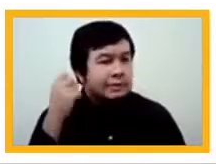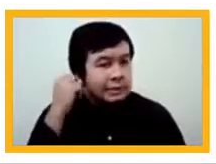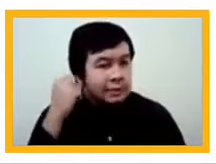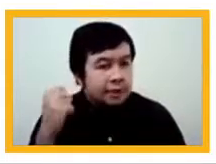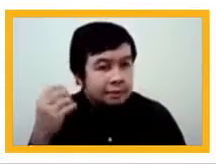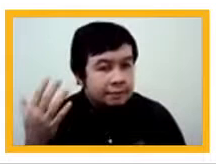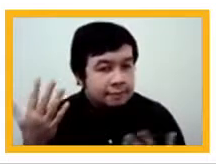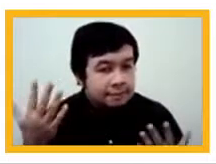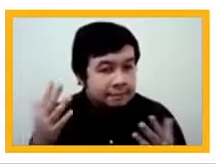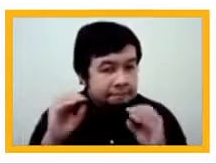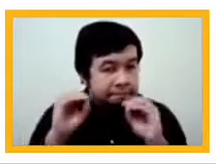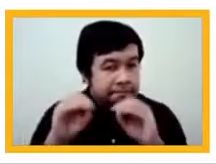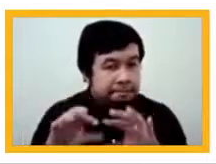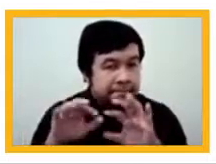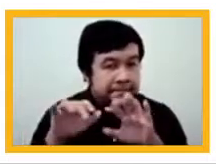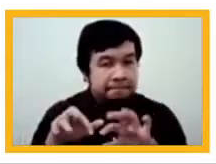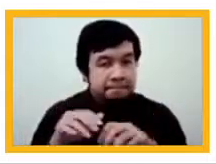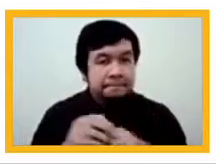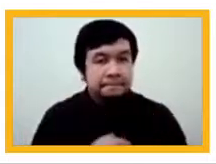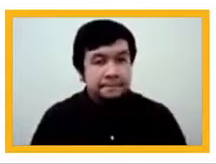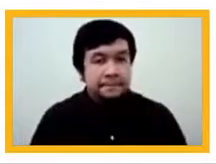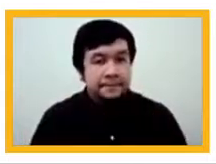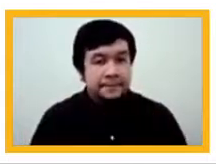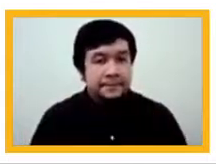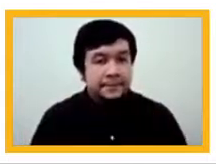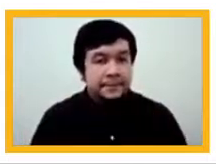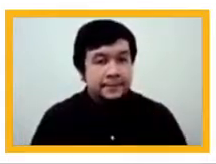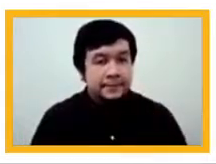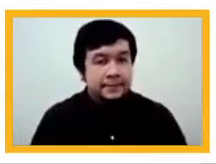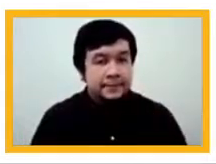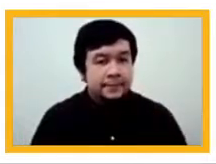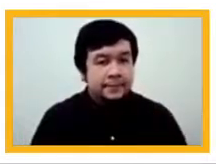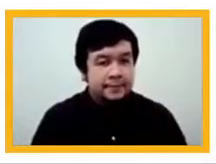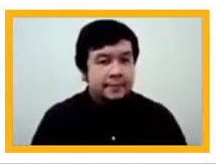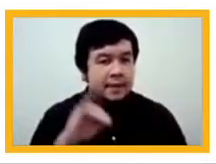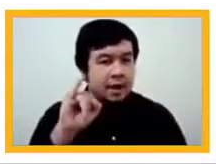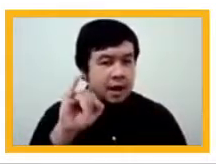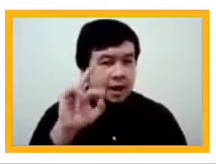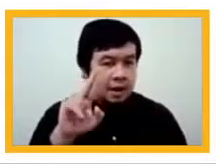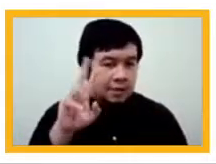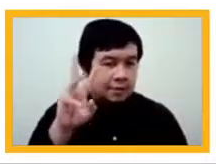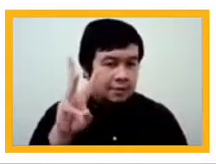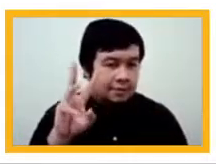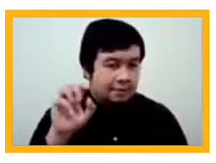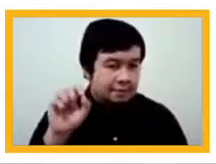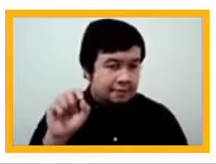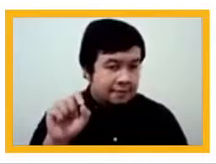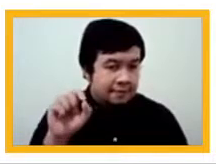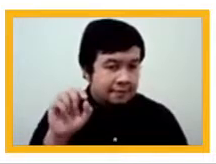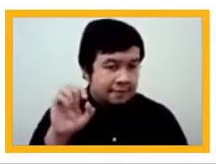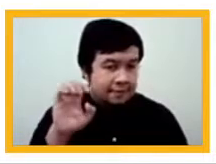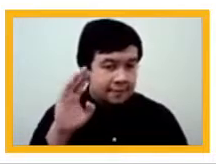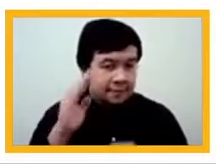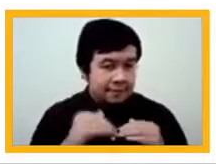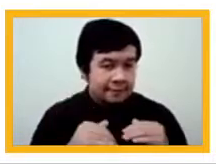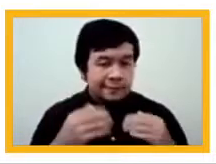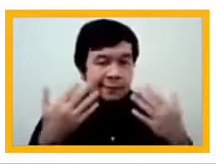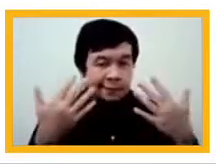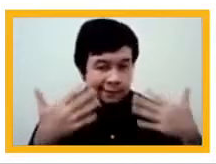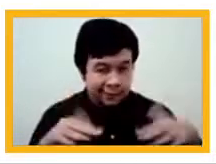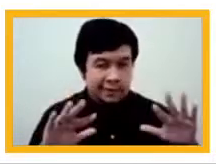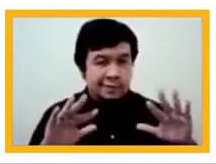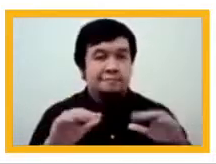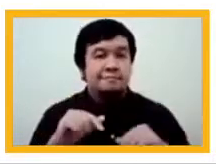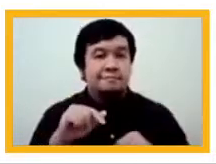Well, the Industrial Revolution 4.0 has been what you call accepted or welcome in